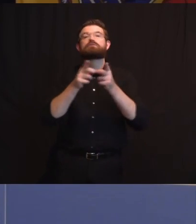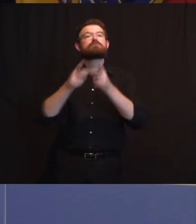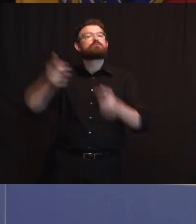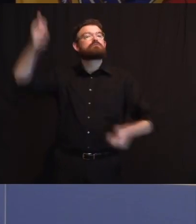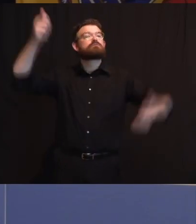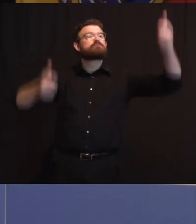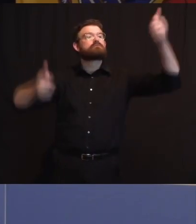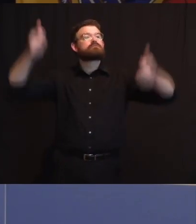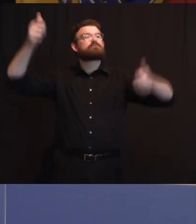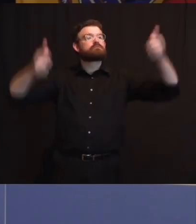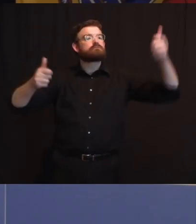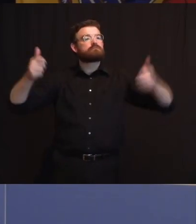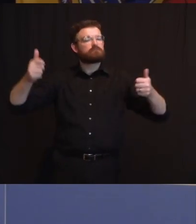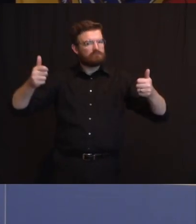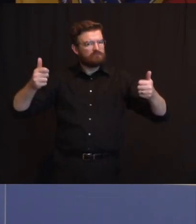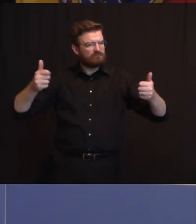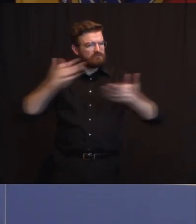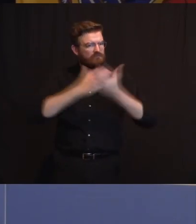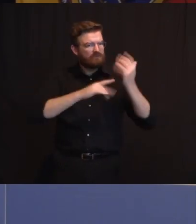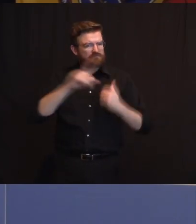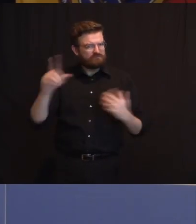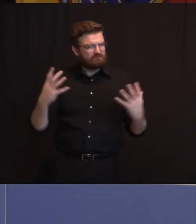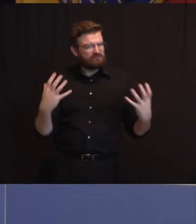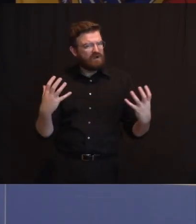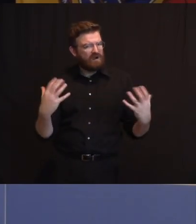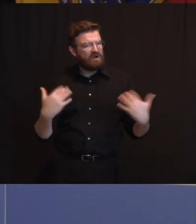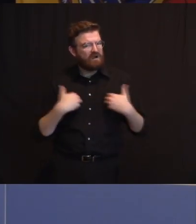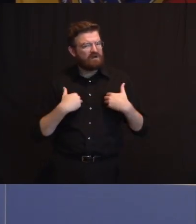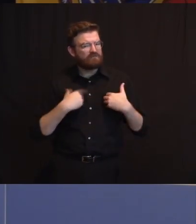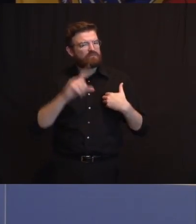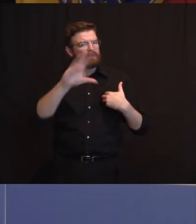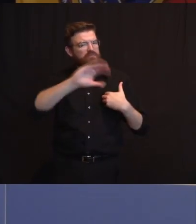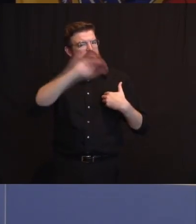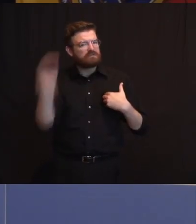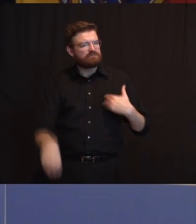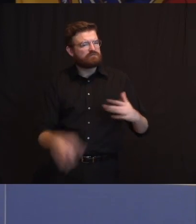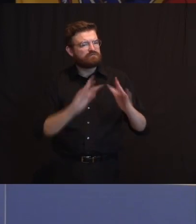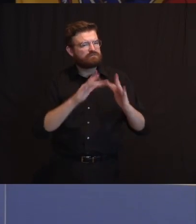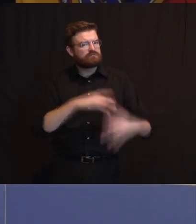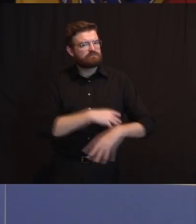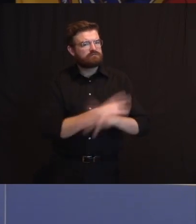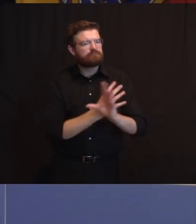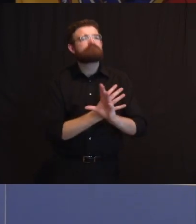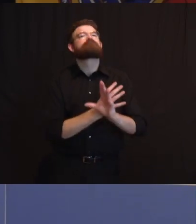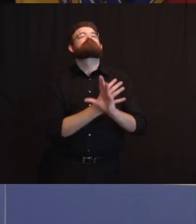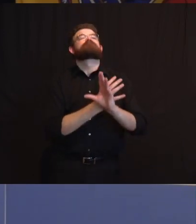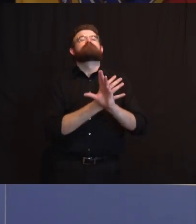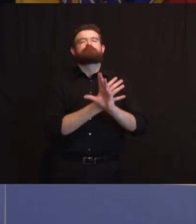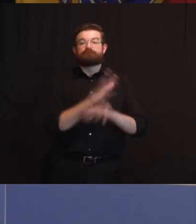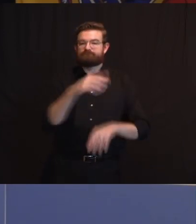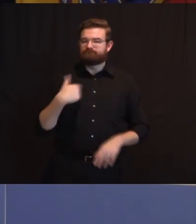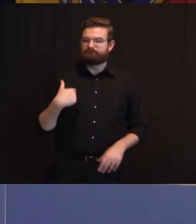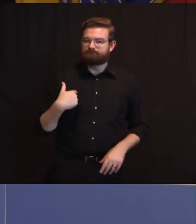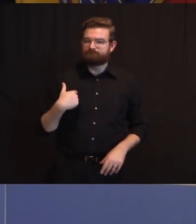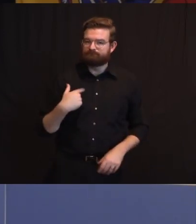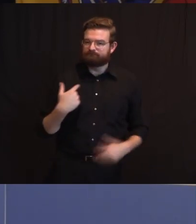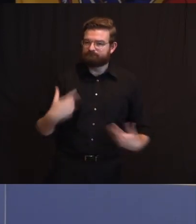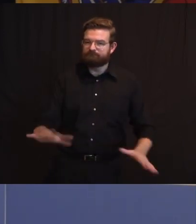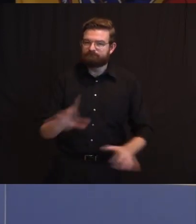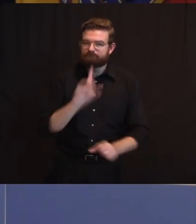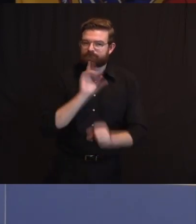learning. This announcement today is about honoring our commitment to listen to stakeholders. We heard what parents and school leaders had to